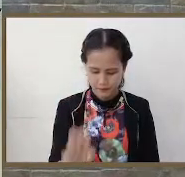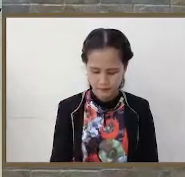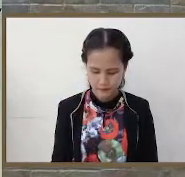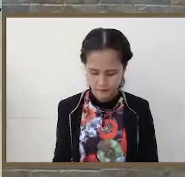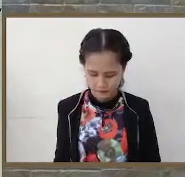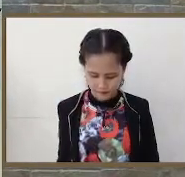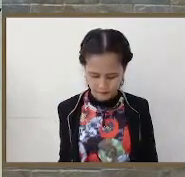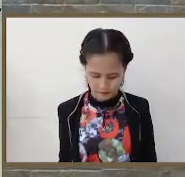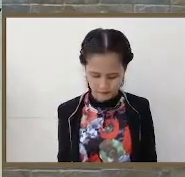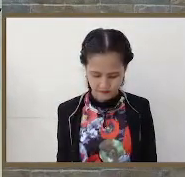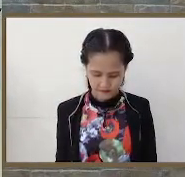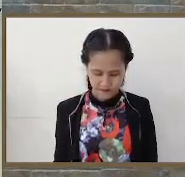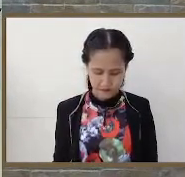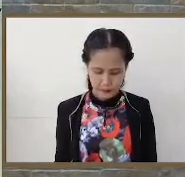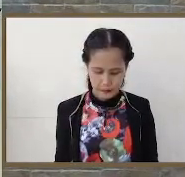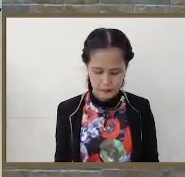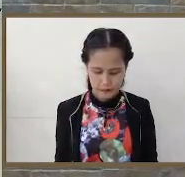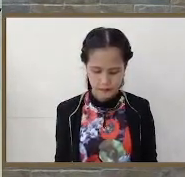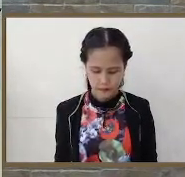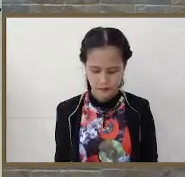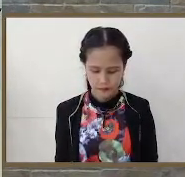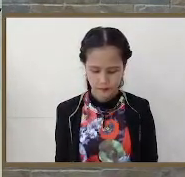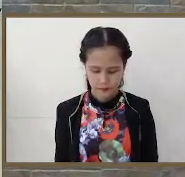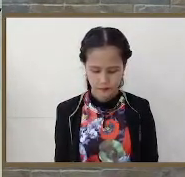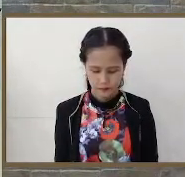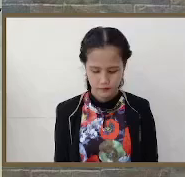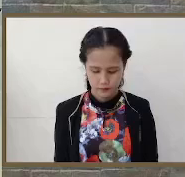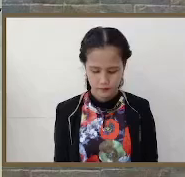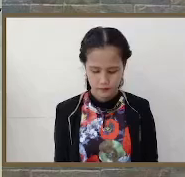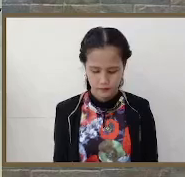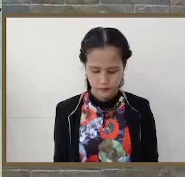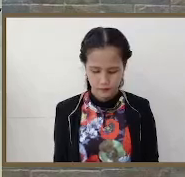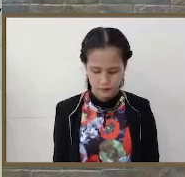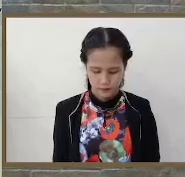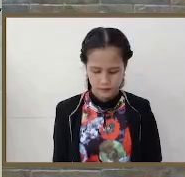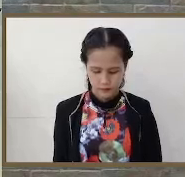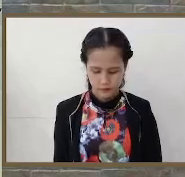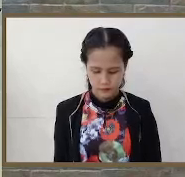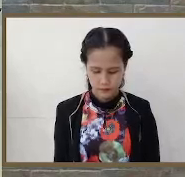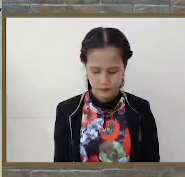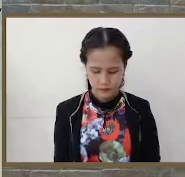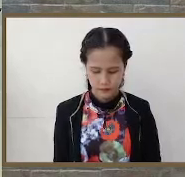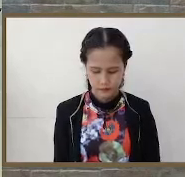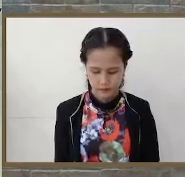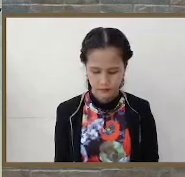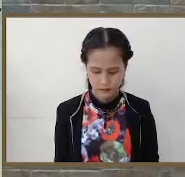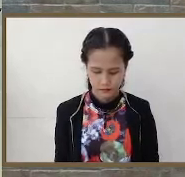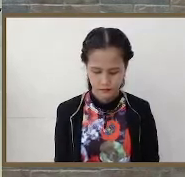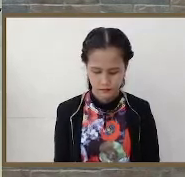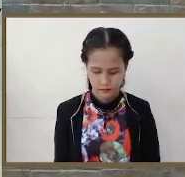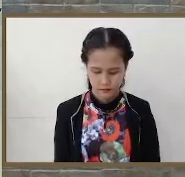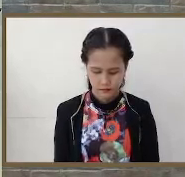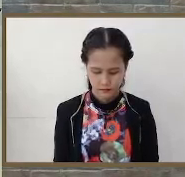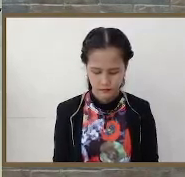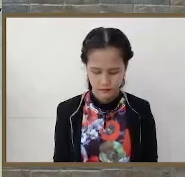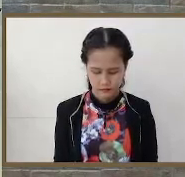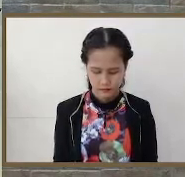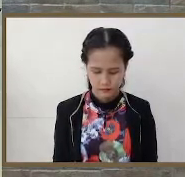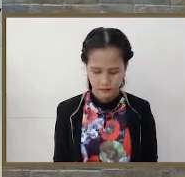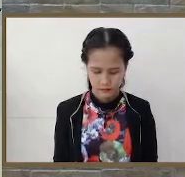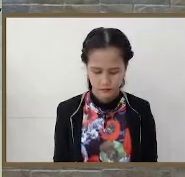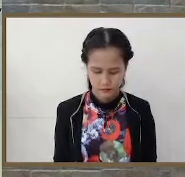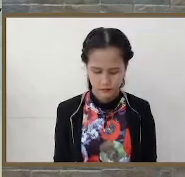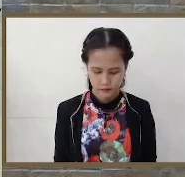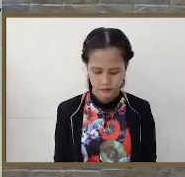learning. Maliwanag po yan. Ever learning and never able to come to the